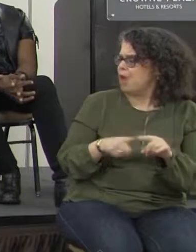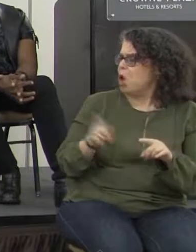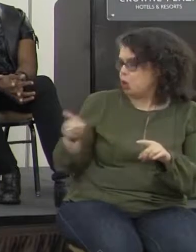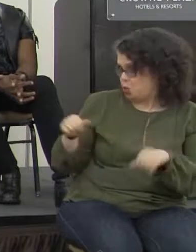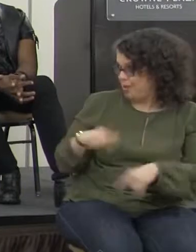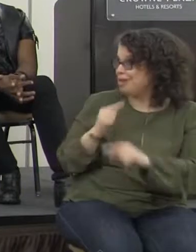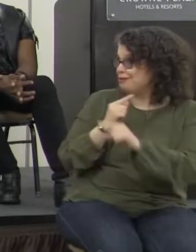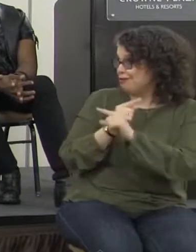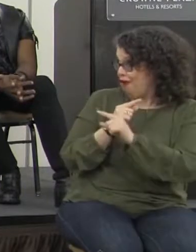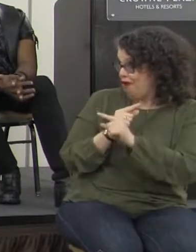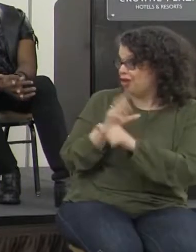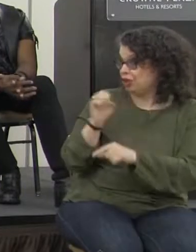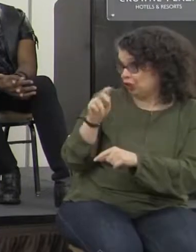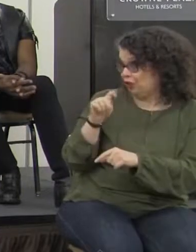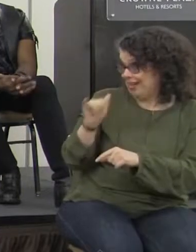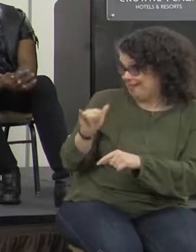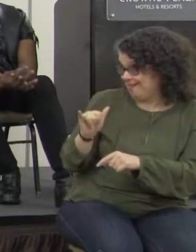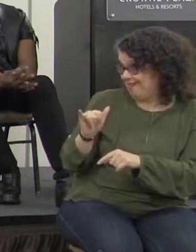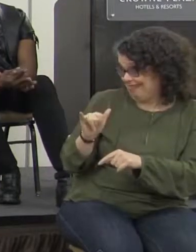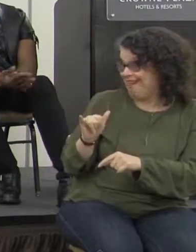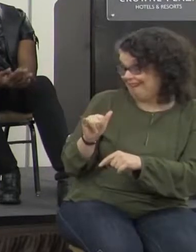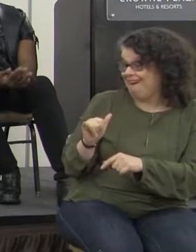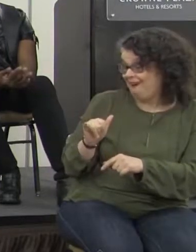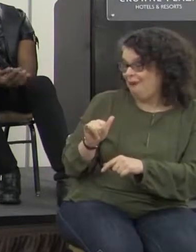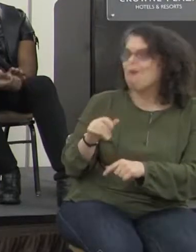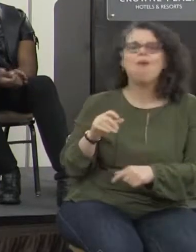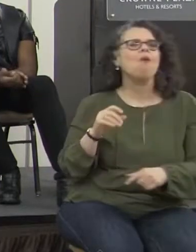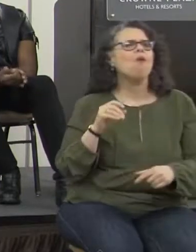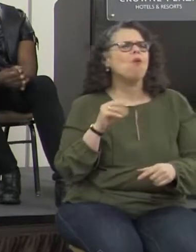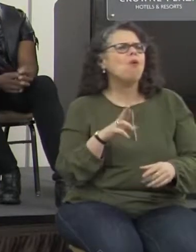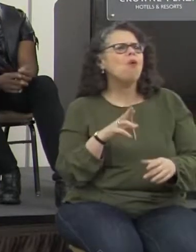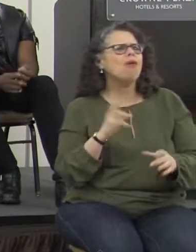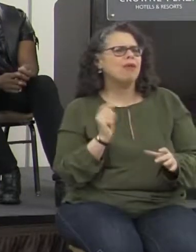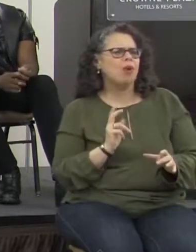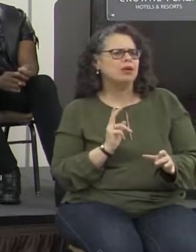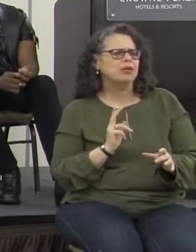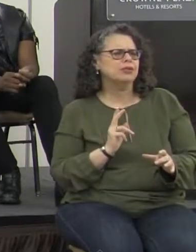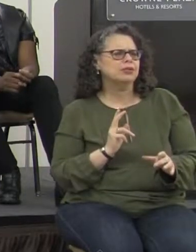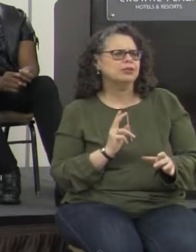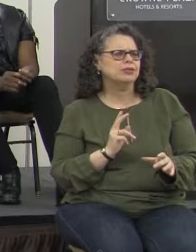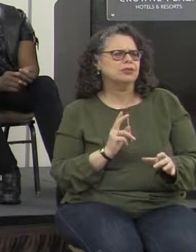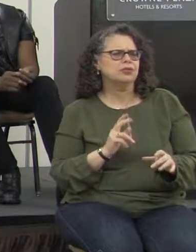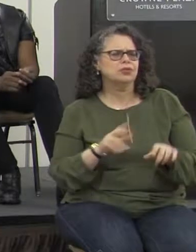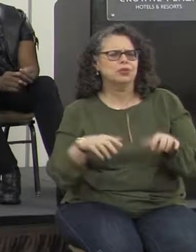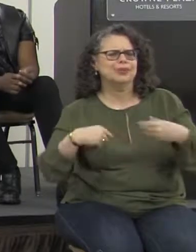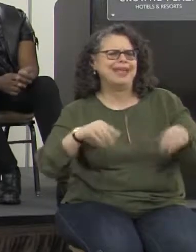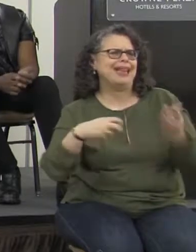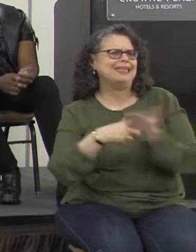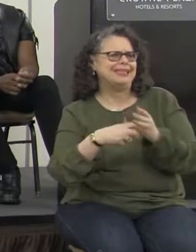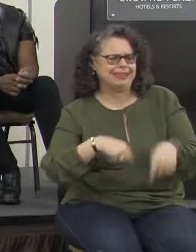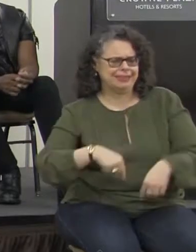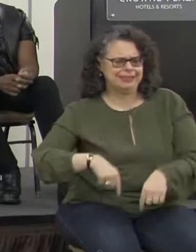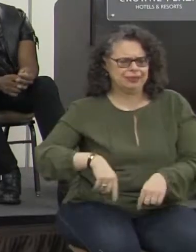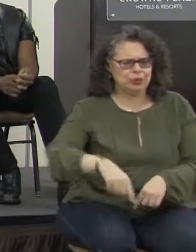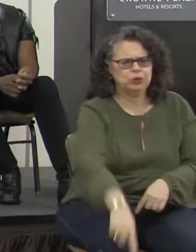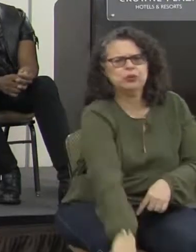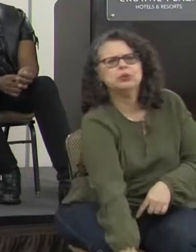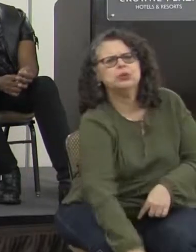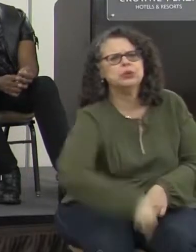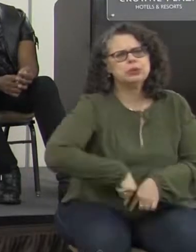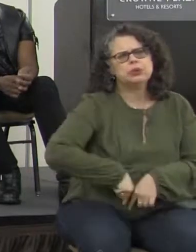security, or they want us to just do the boots to balls. And one, I don't